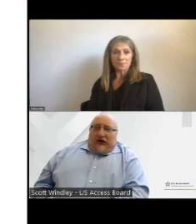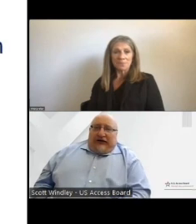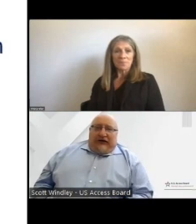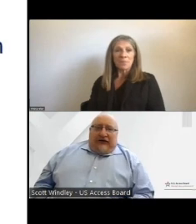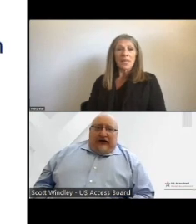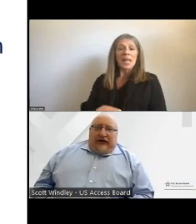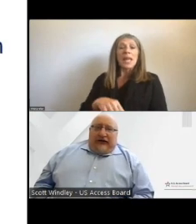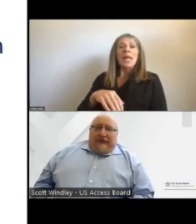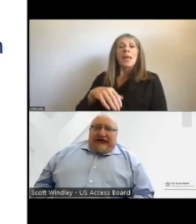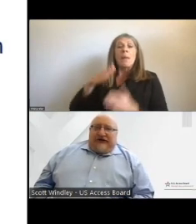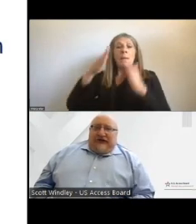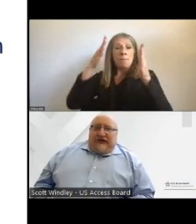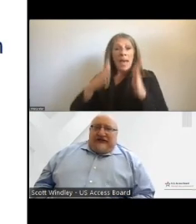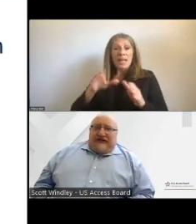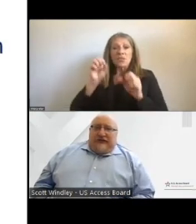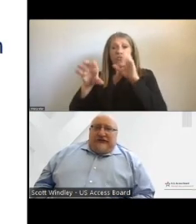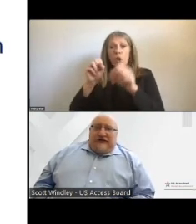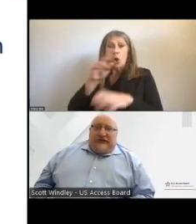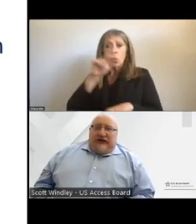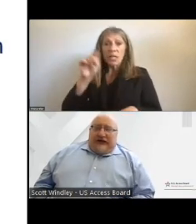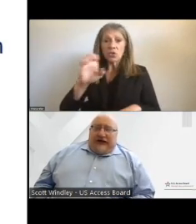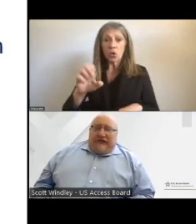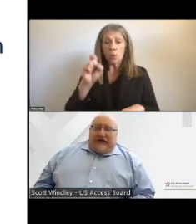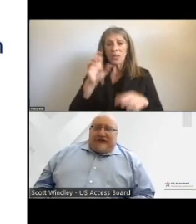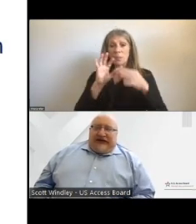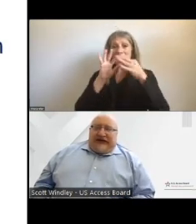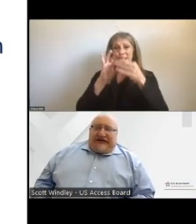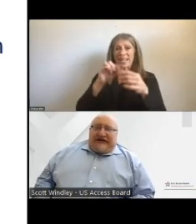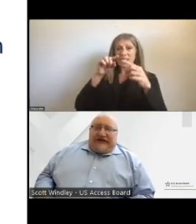passenger side of the vehicle. And that's because